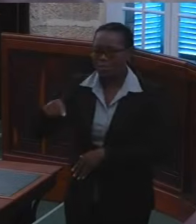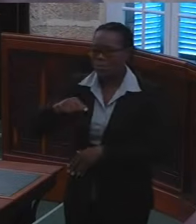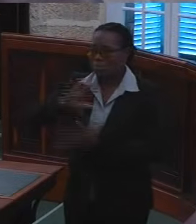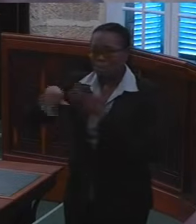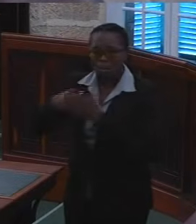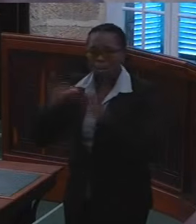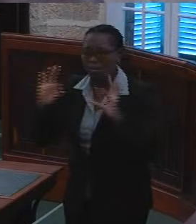of